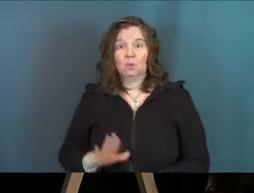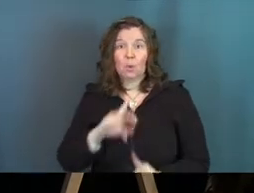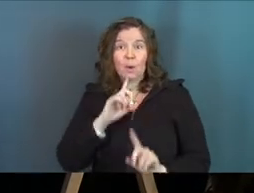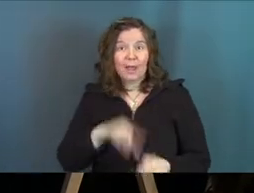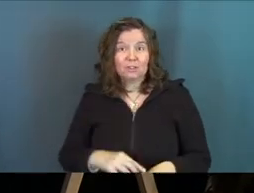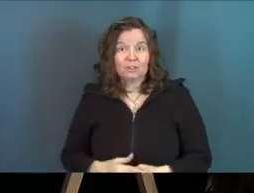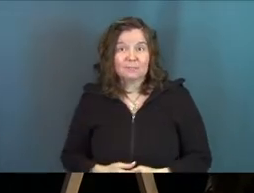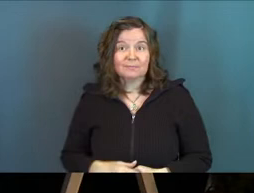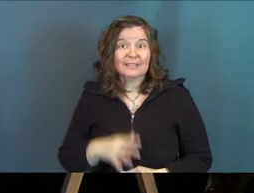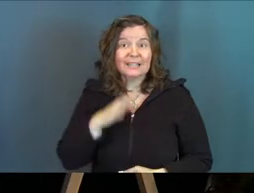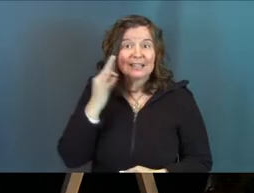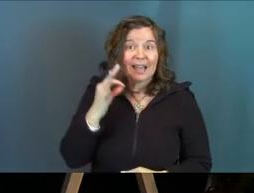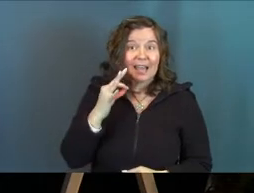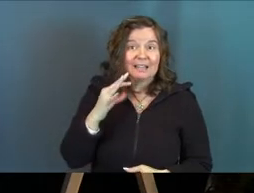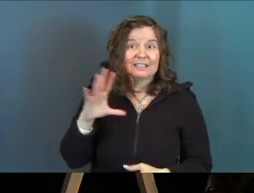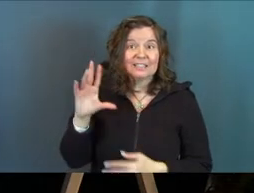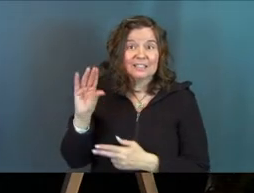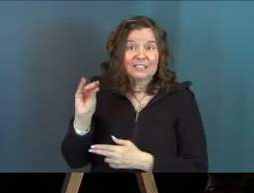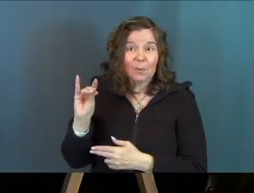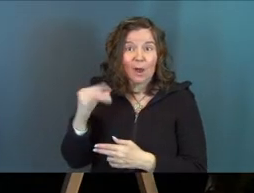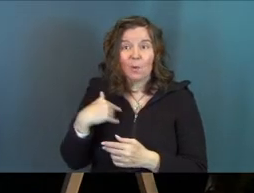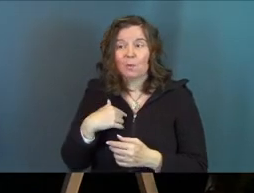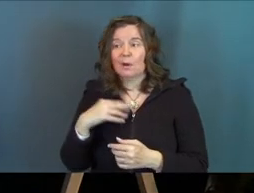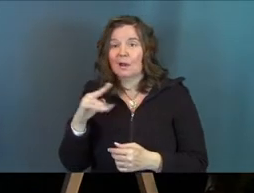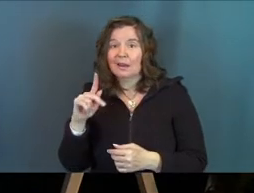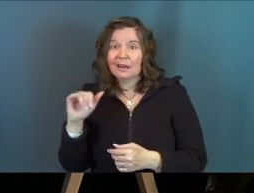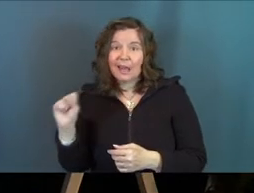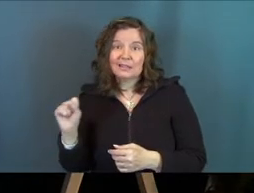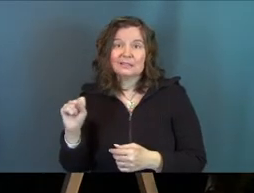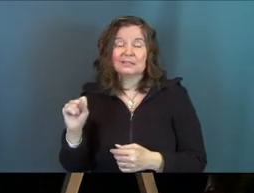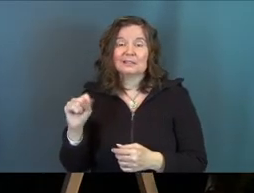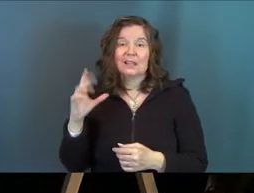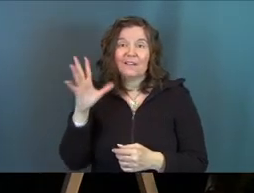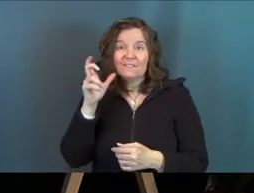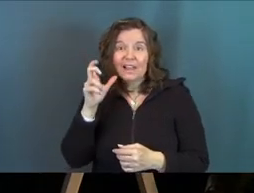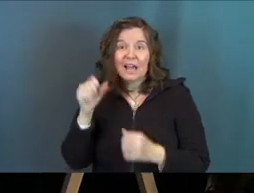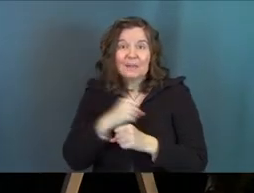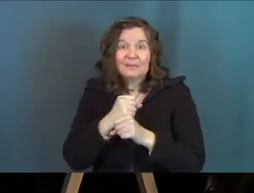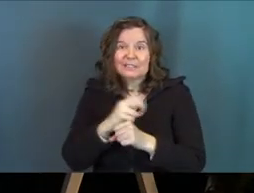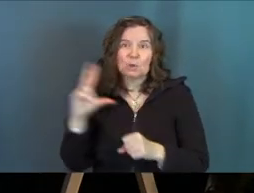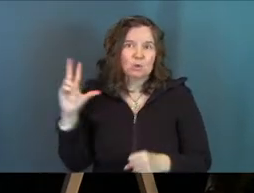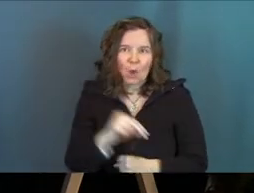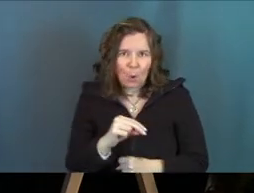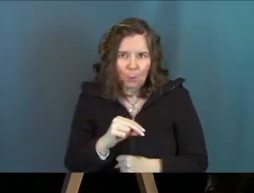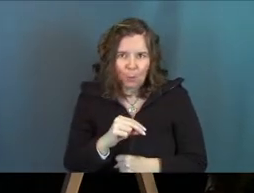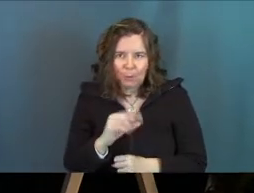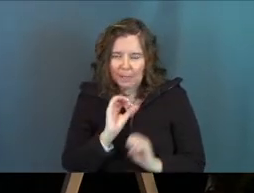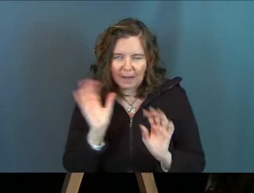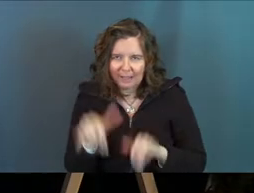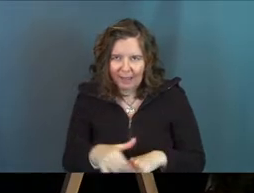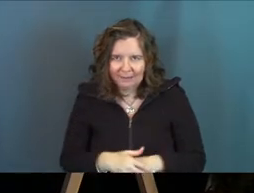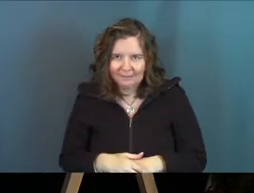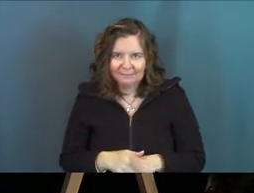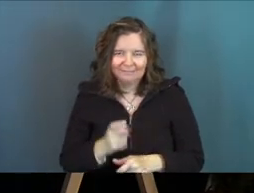your answer. Cats, chihuahuas, gnats, flies, mosquitoes. No, okay? None of that.